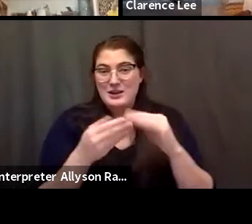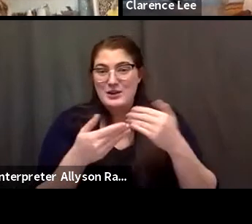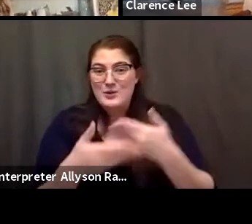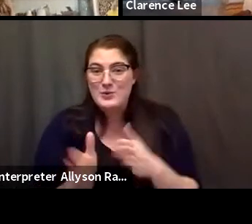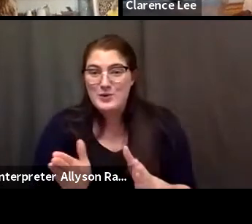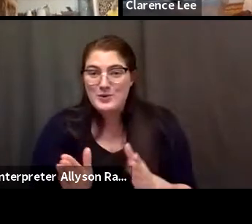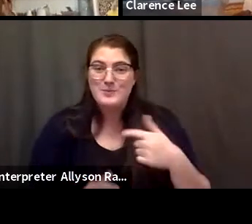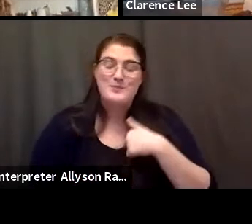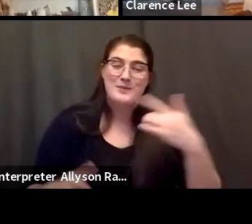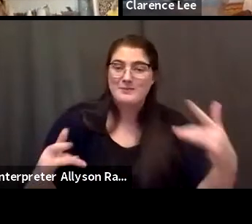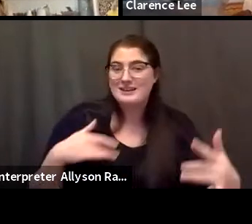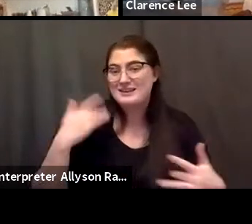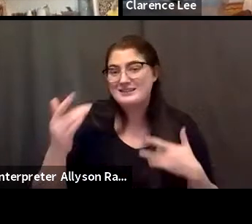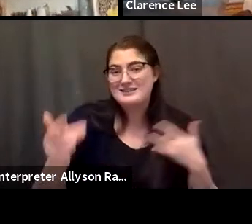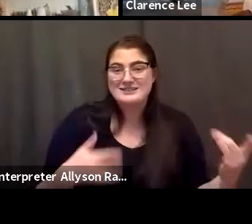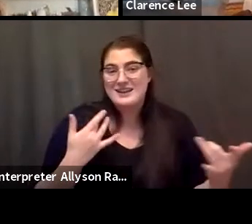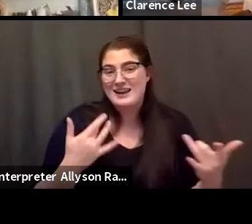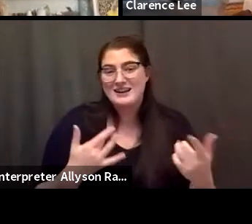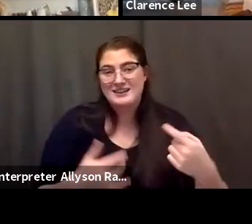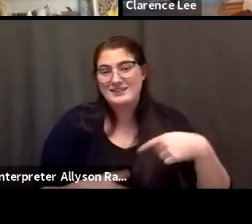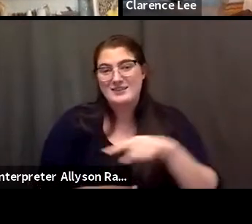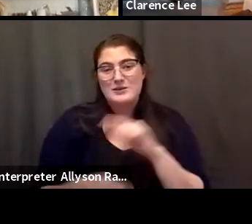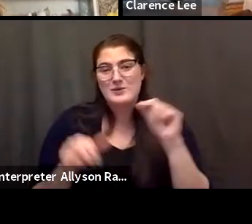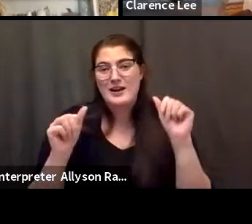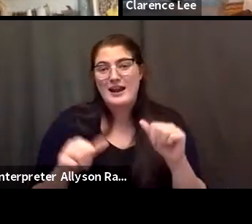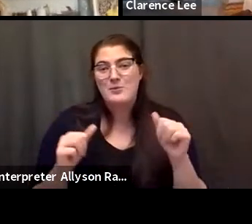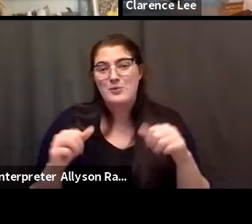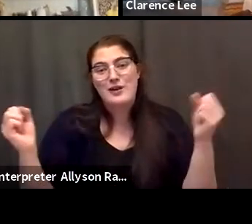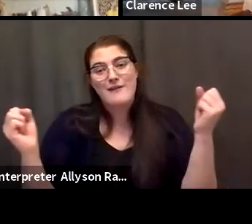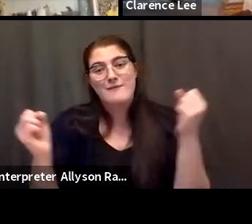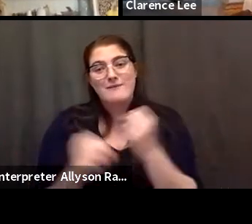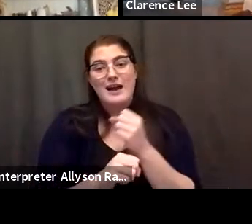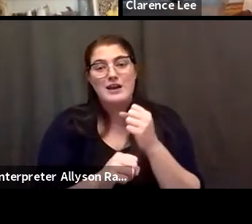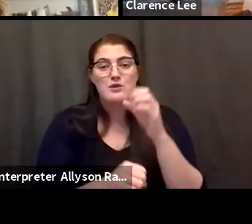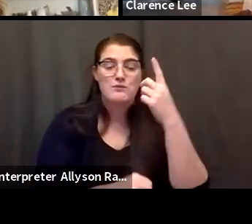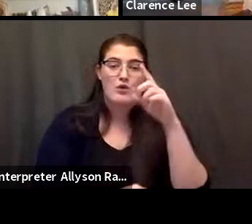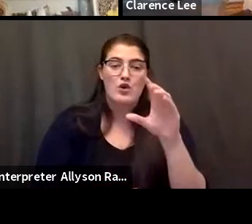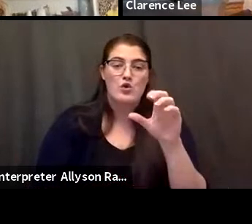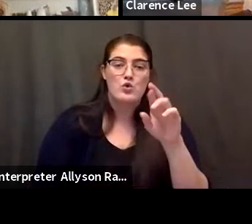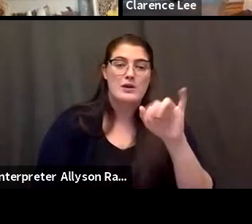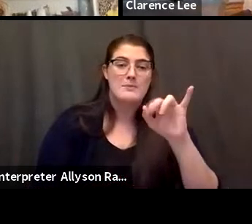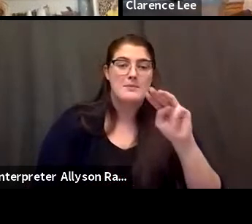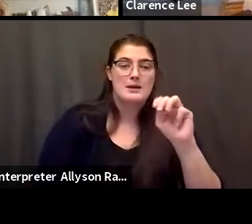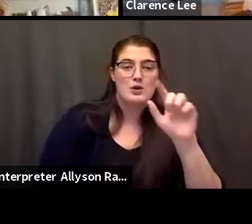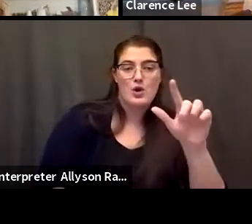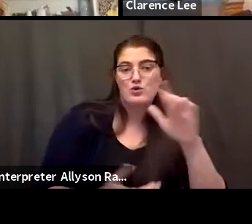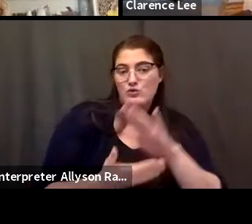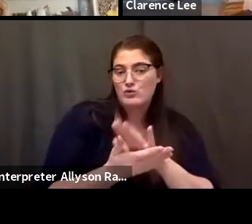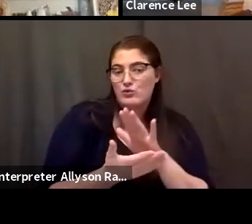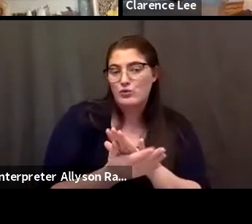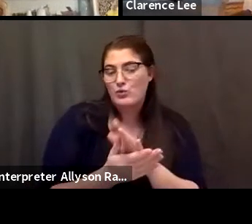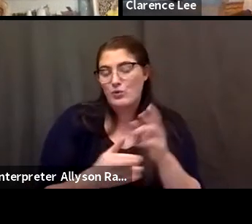Excited that we were able to fight for the Crummell School. Hopefully we've caught some traction.